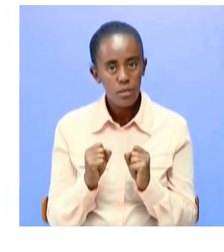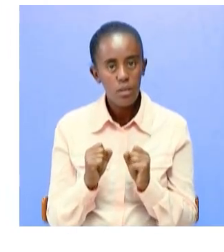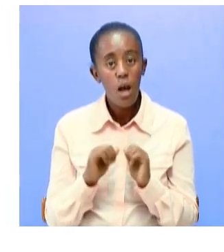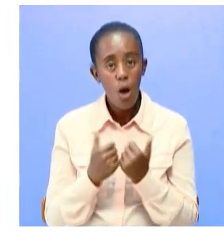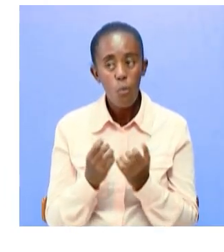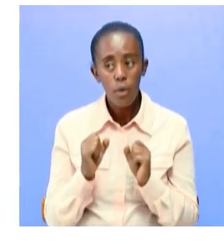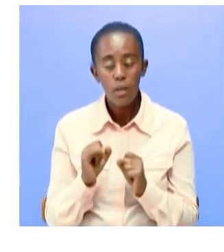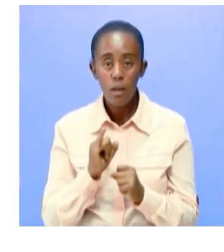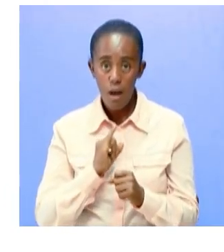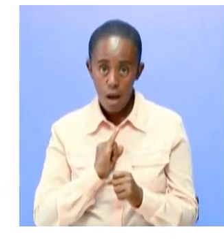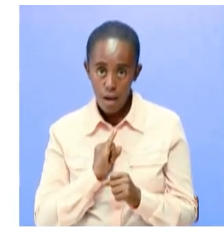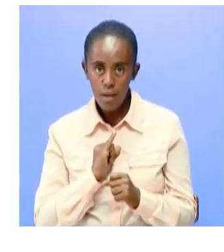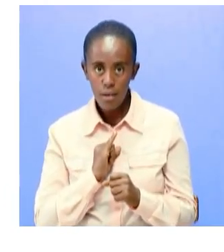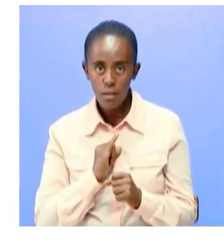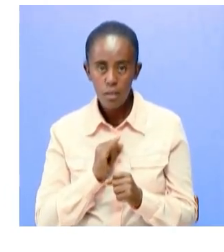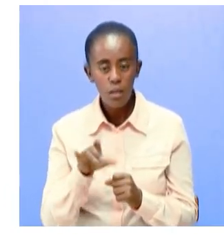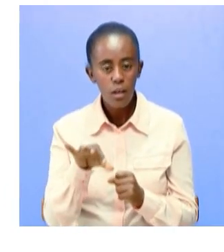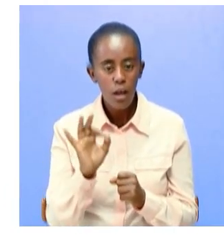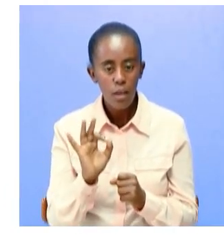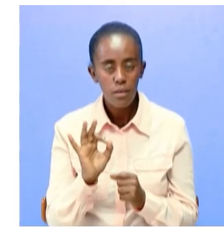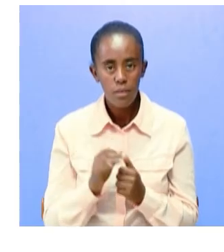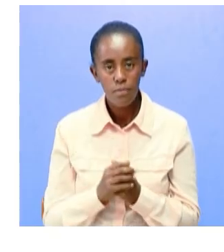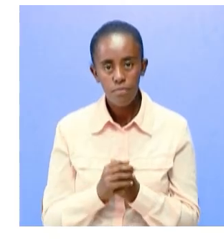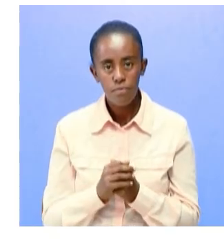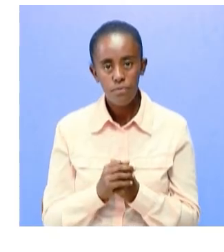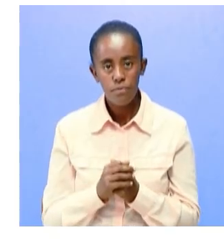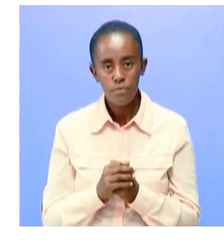I get?